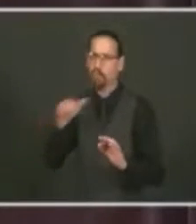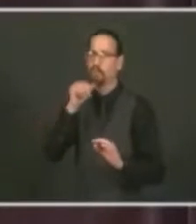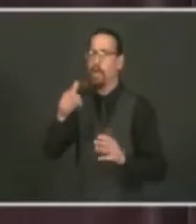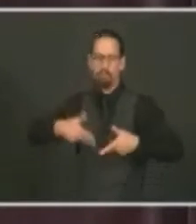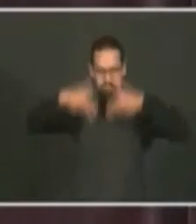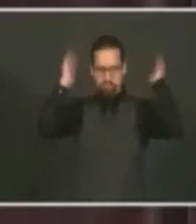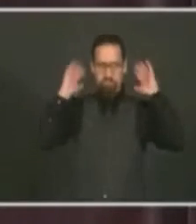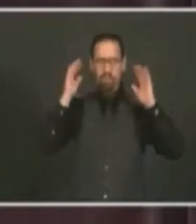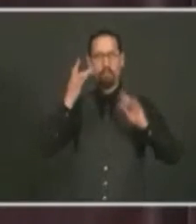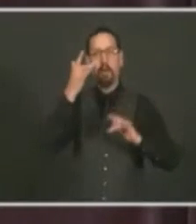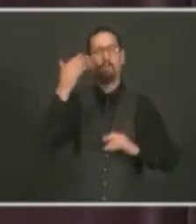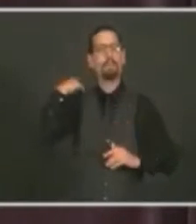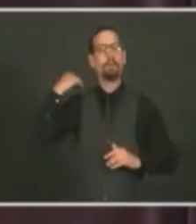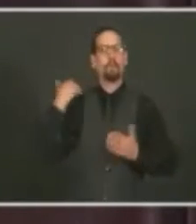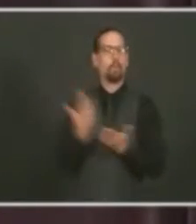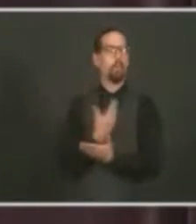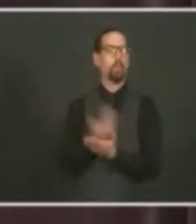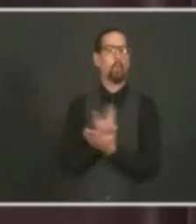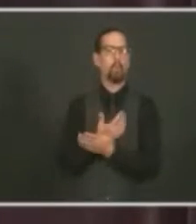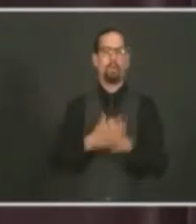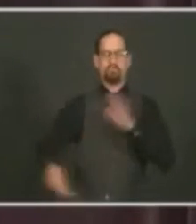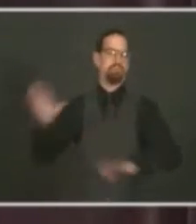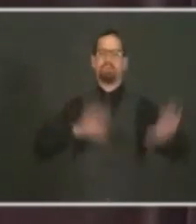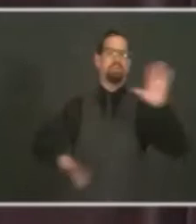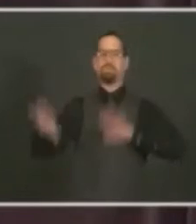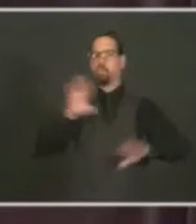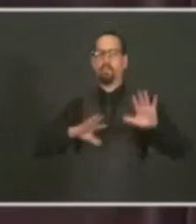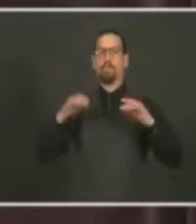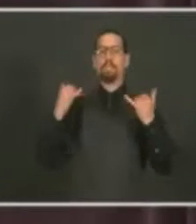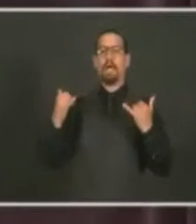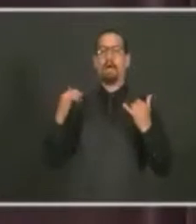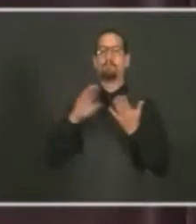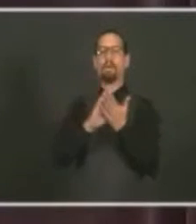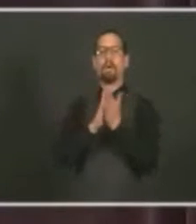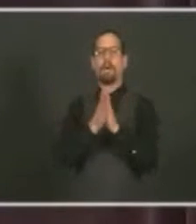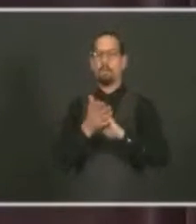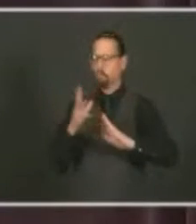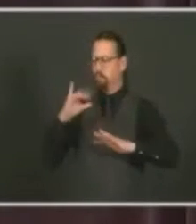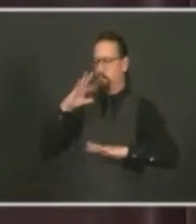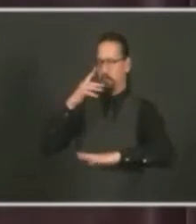of the hospitals currently are overwhelmed in any way.